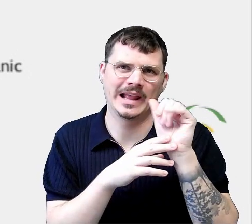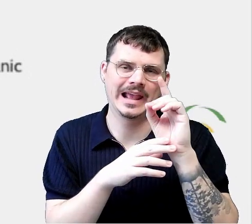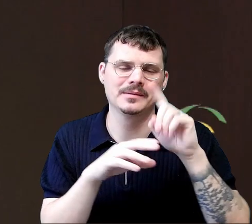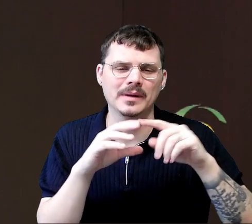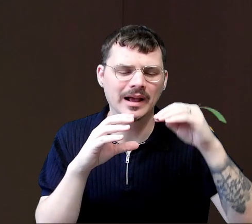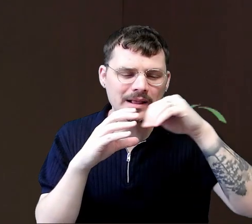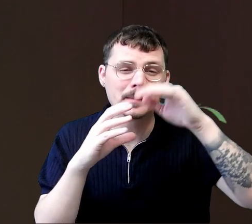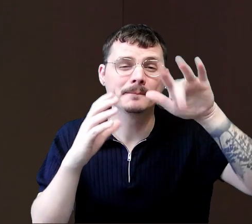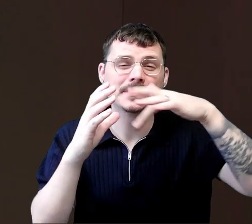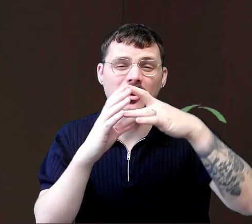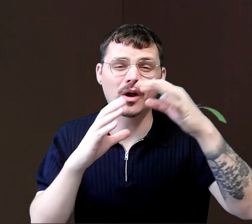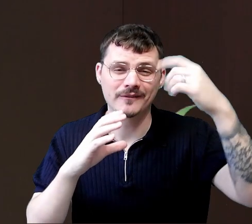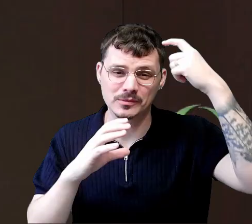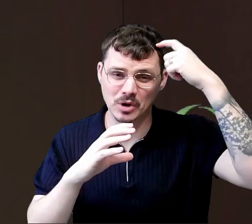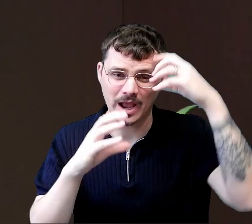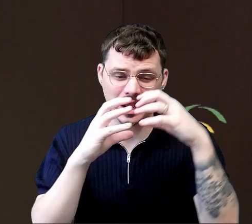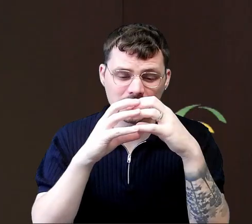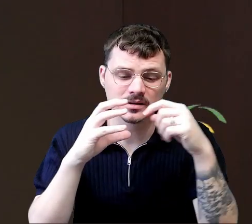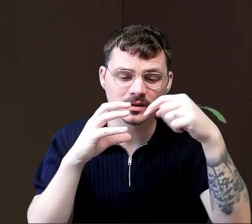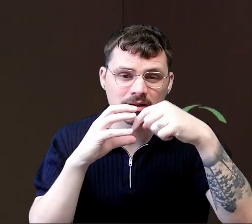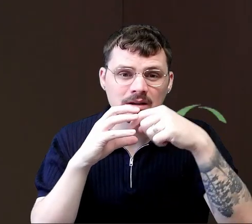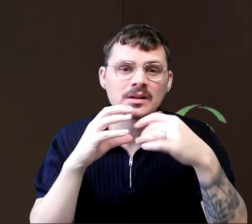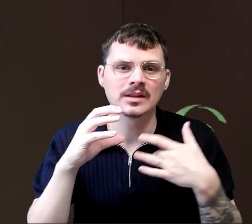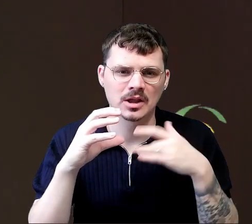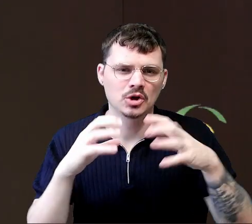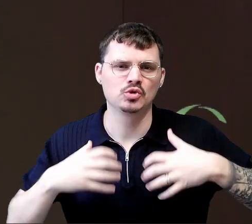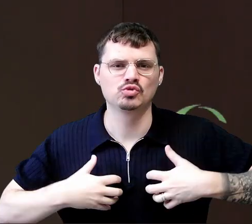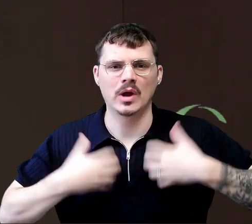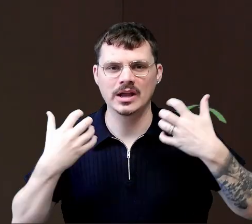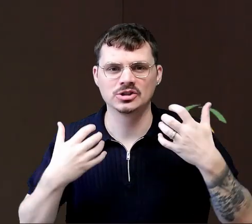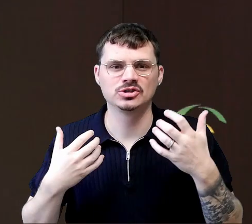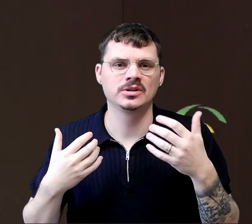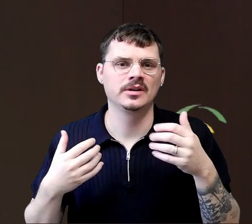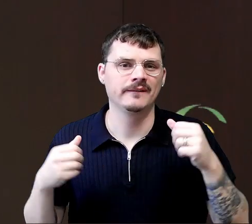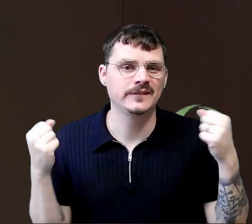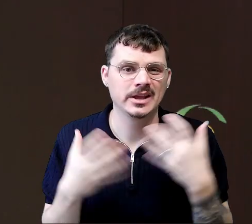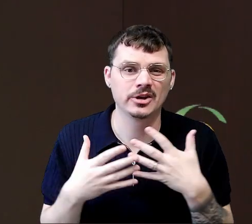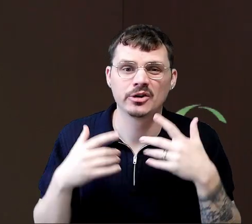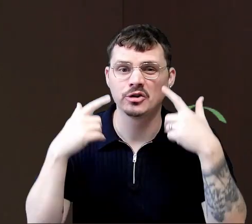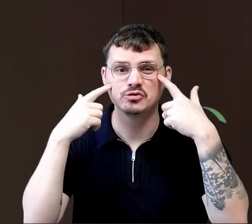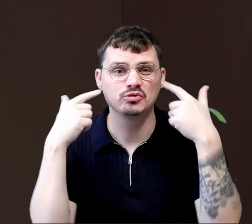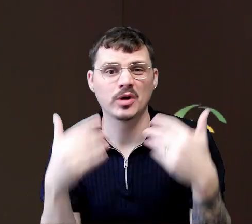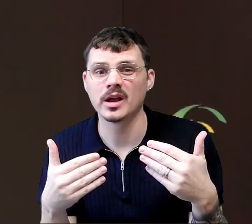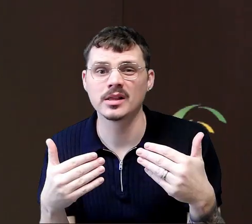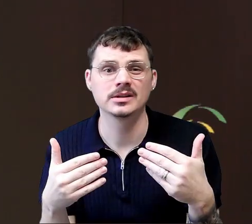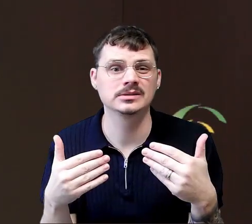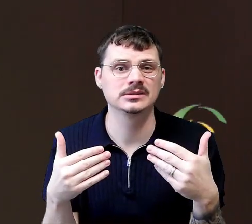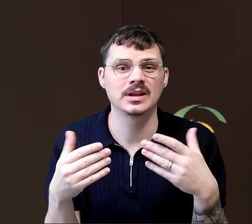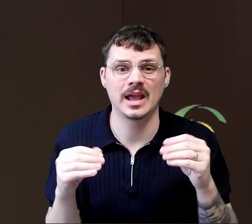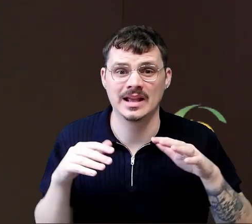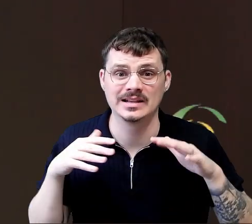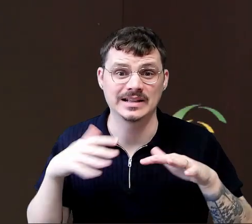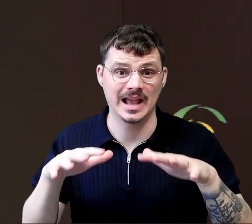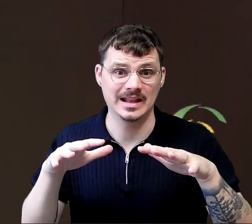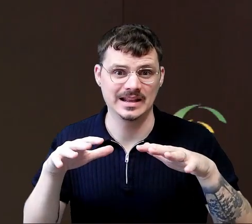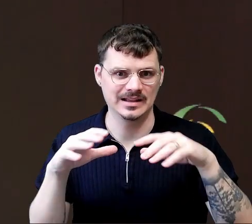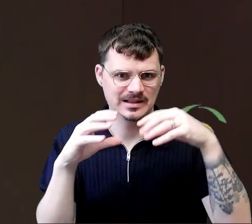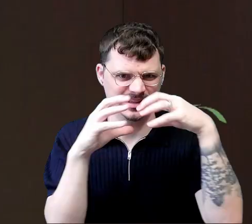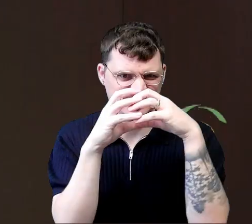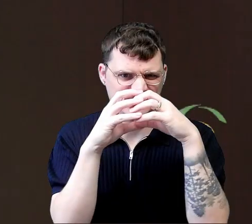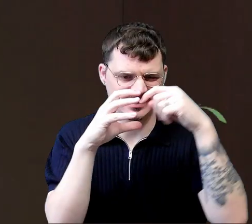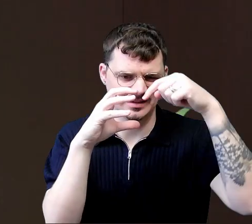of the brain where rage, fear, recklessness, and anxiety